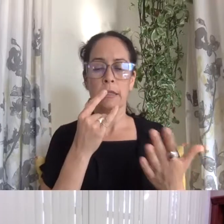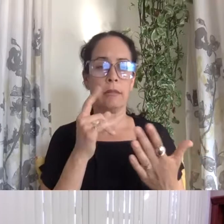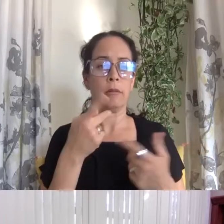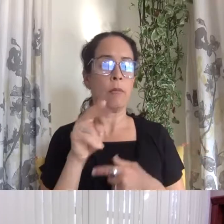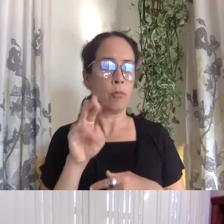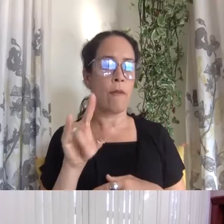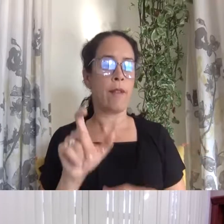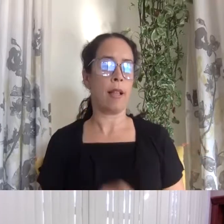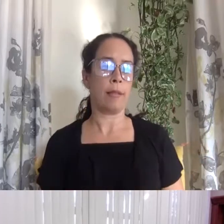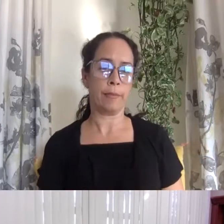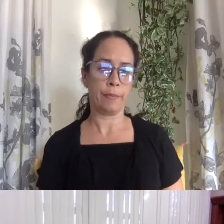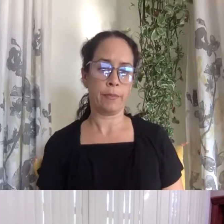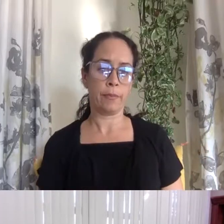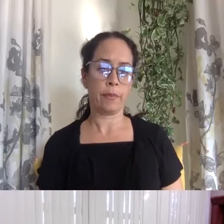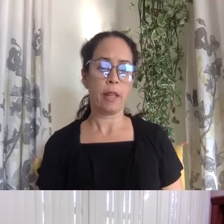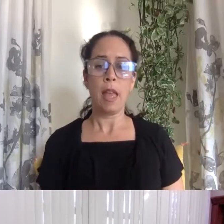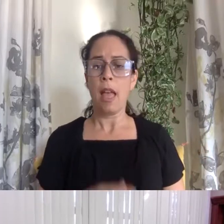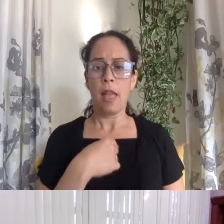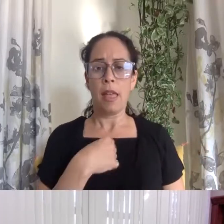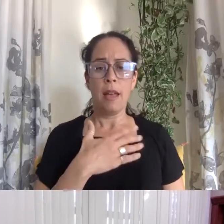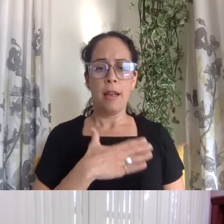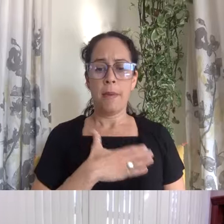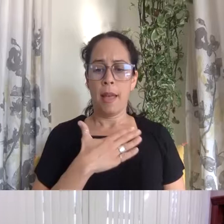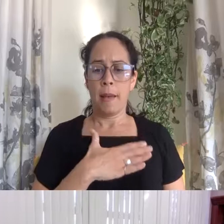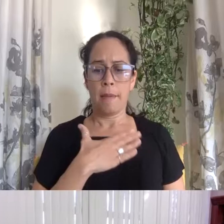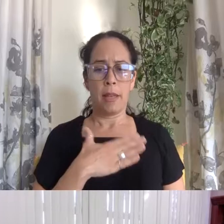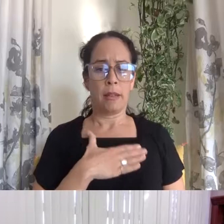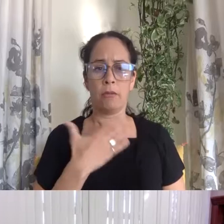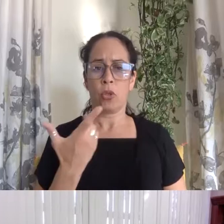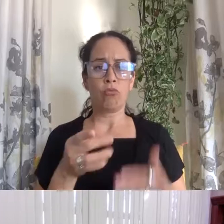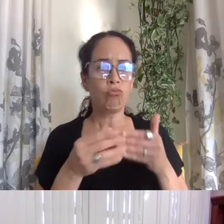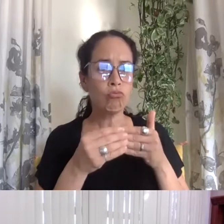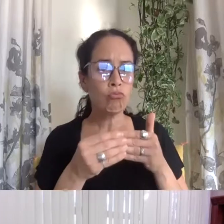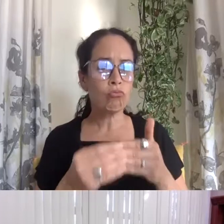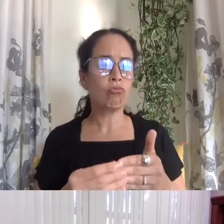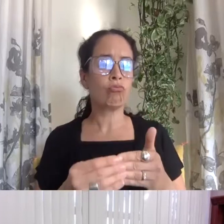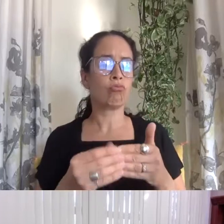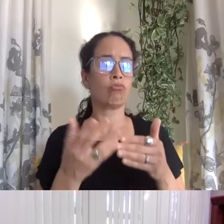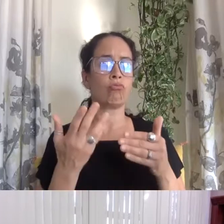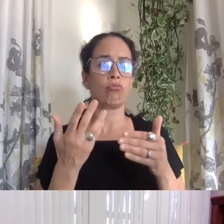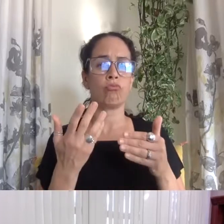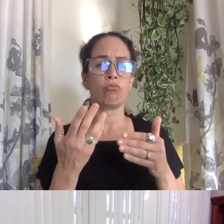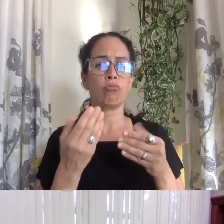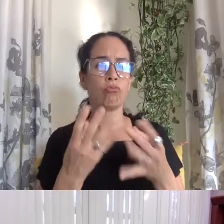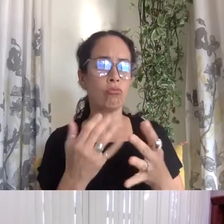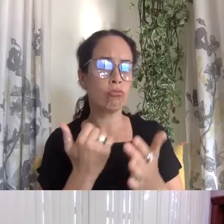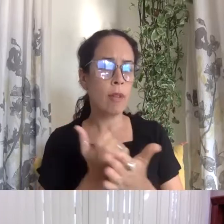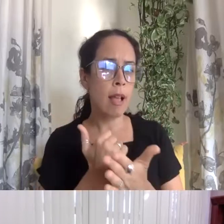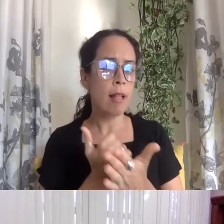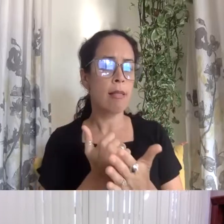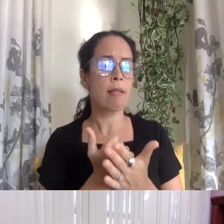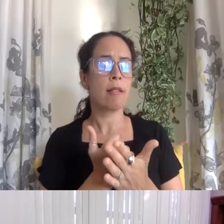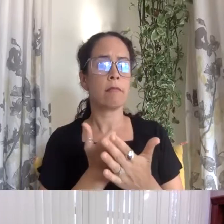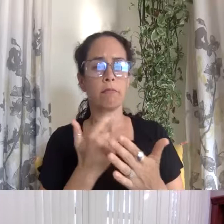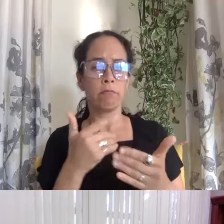profile. And I'm happy to kind of walk you through in a screen if this